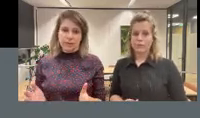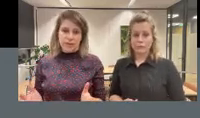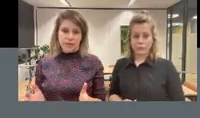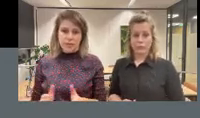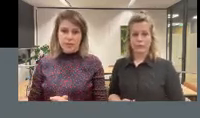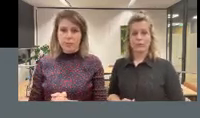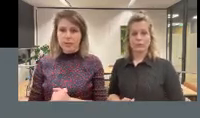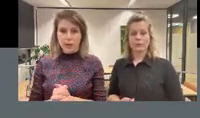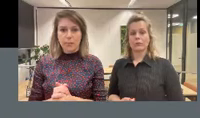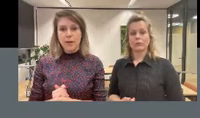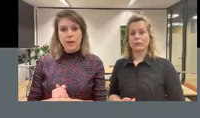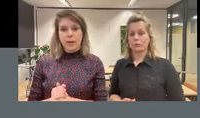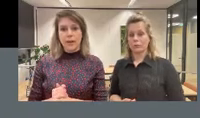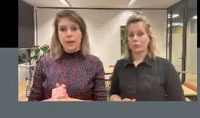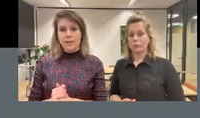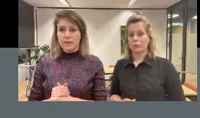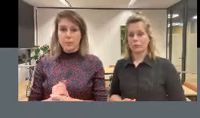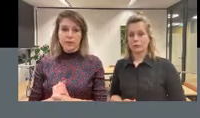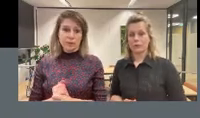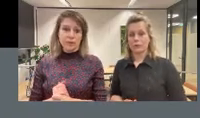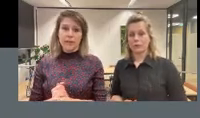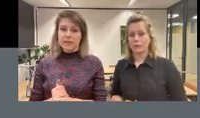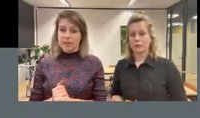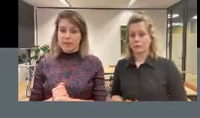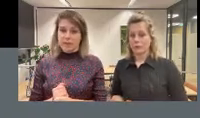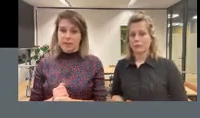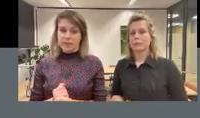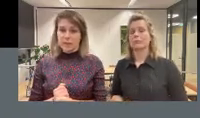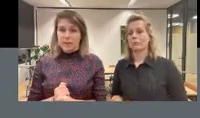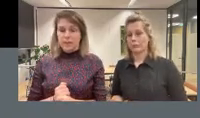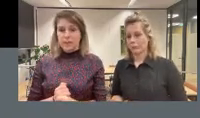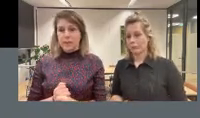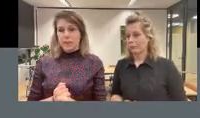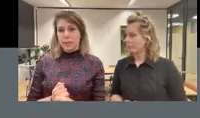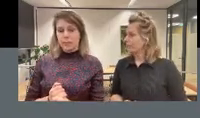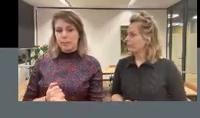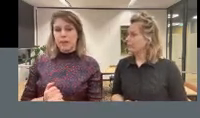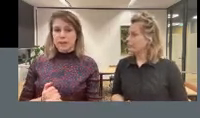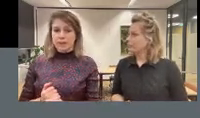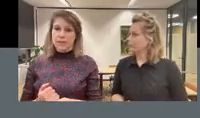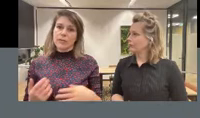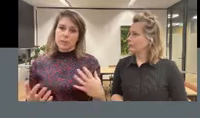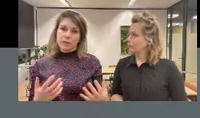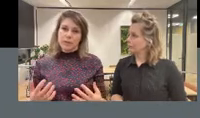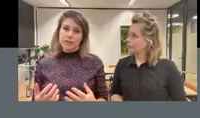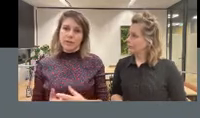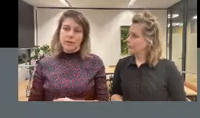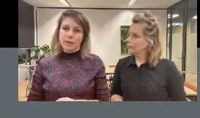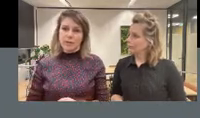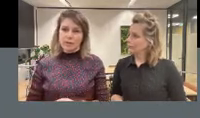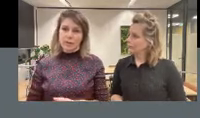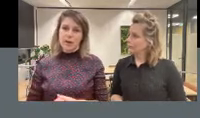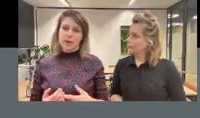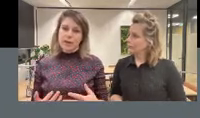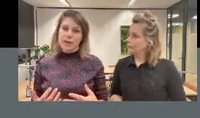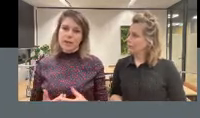therapy sessions to build up anticipatory anxiety. And that's also what we saw and